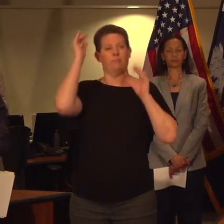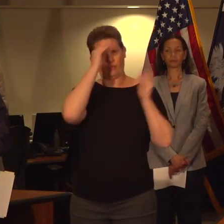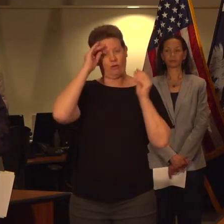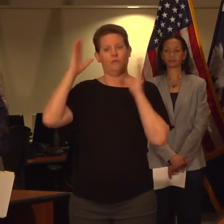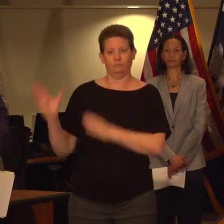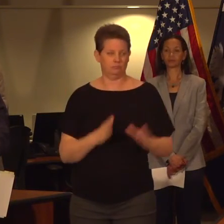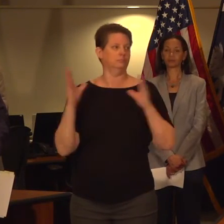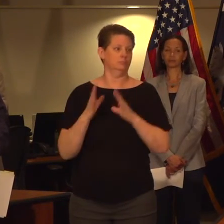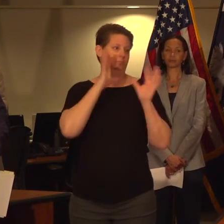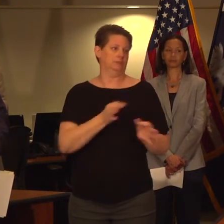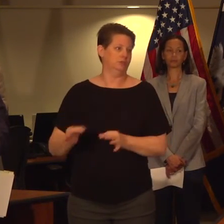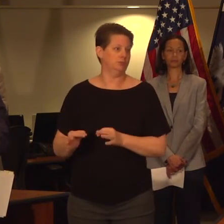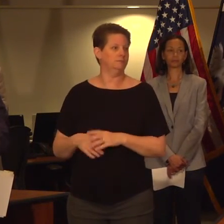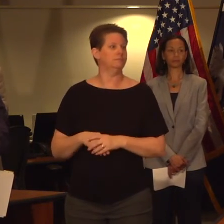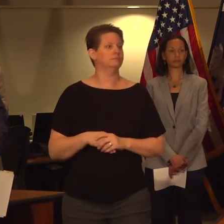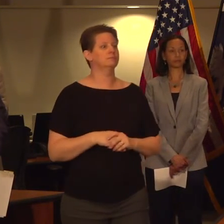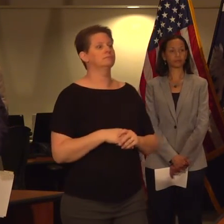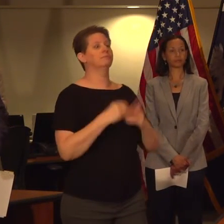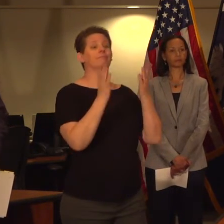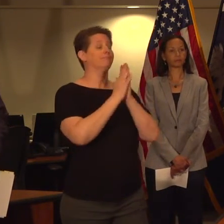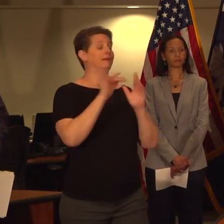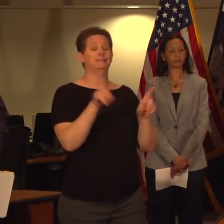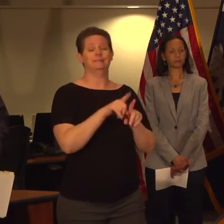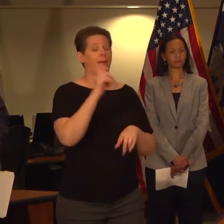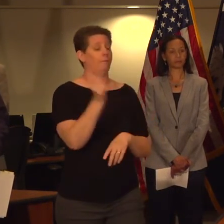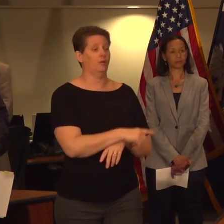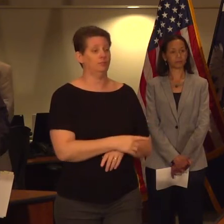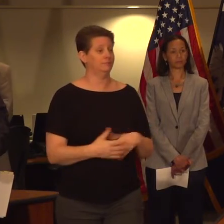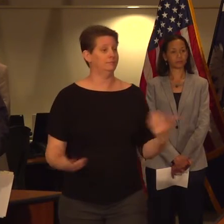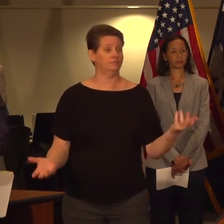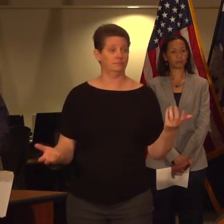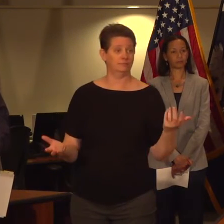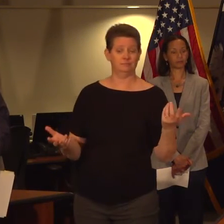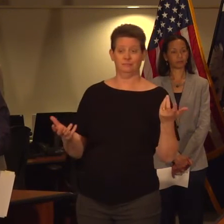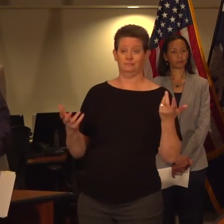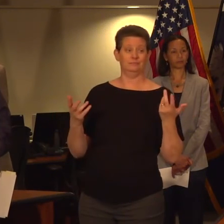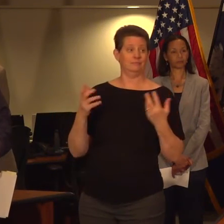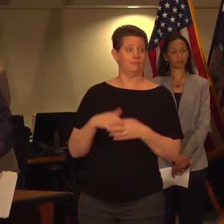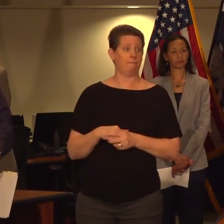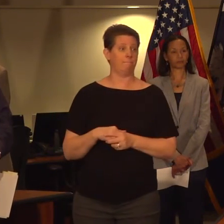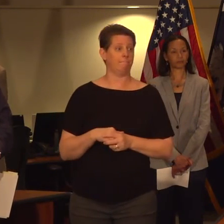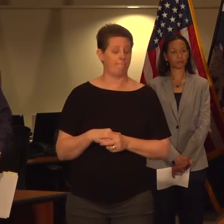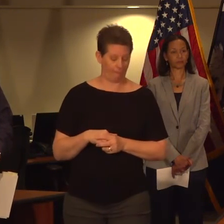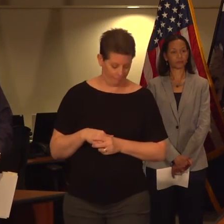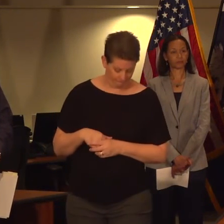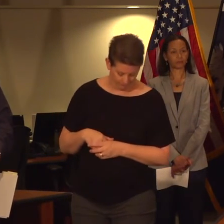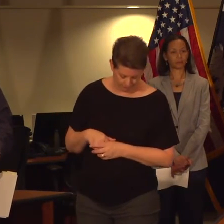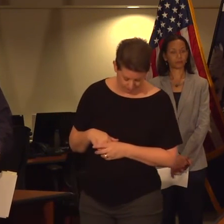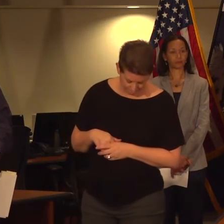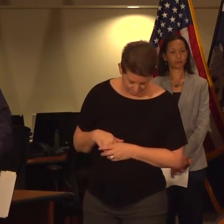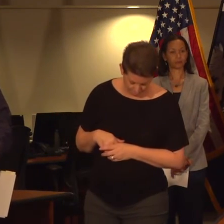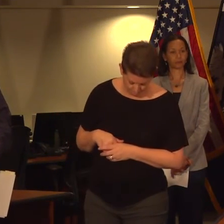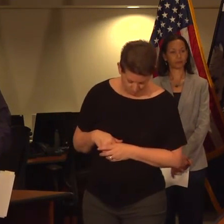ma'am. Question? He asked the exact same question that I was going to ask about criticism, that you're putting a priority on